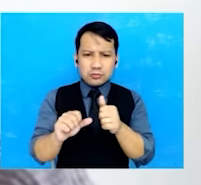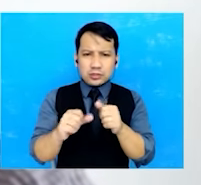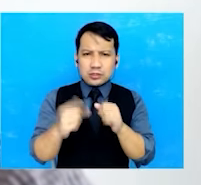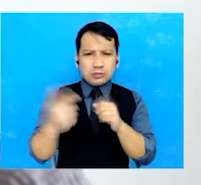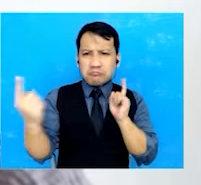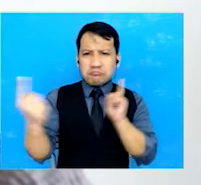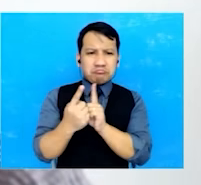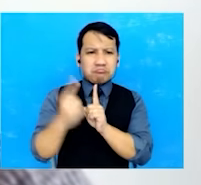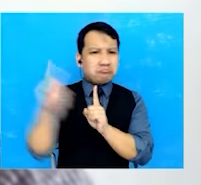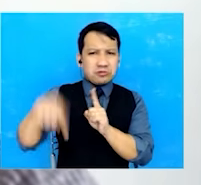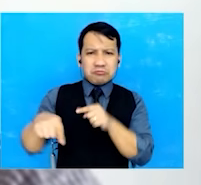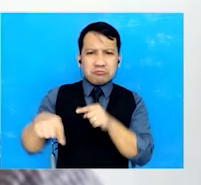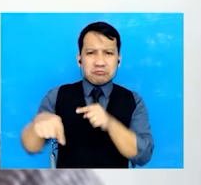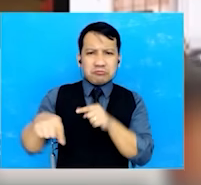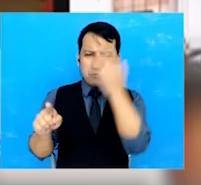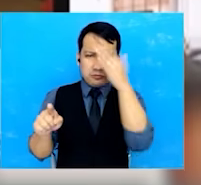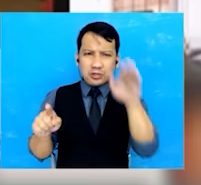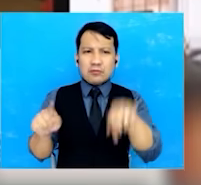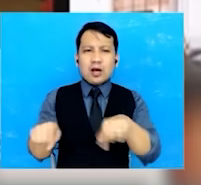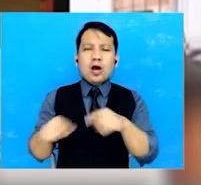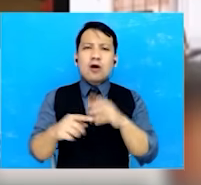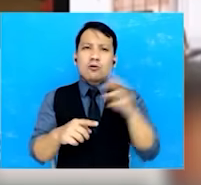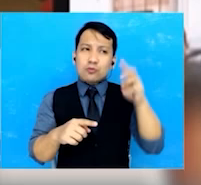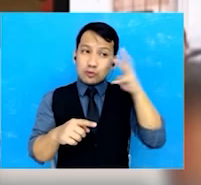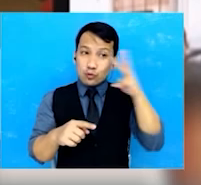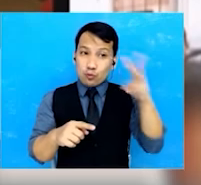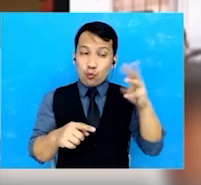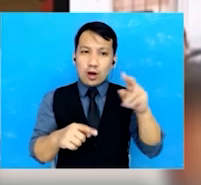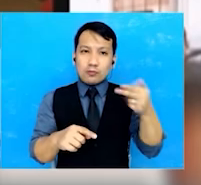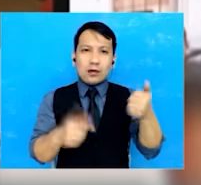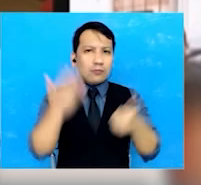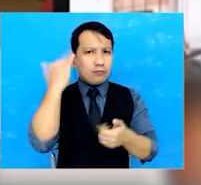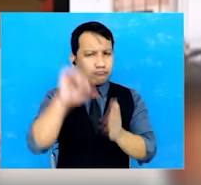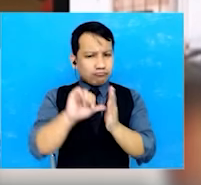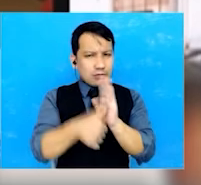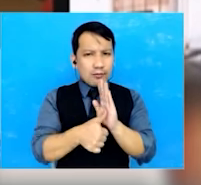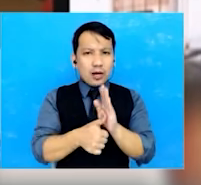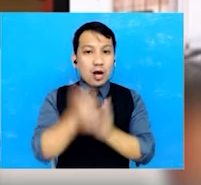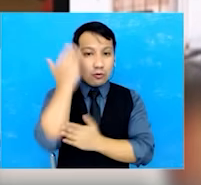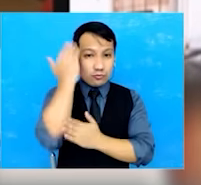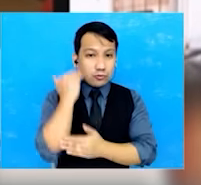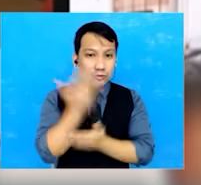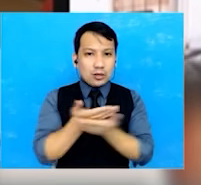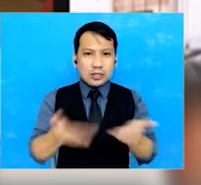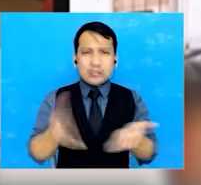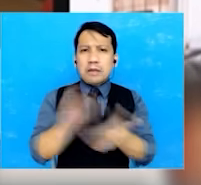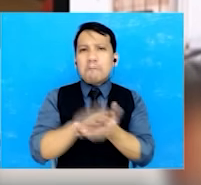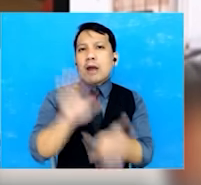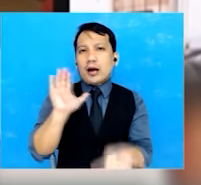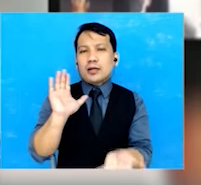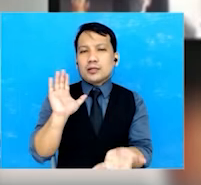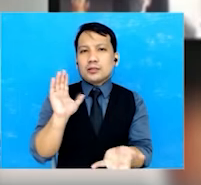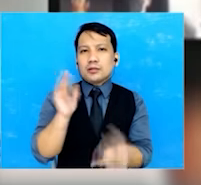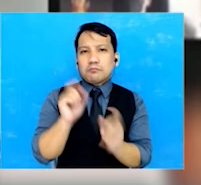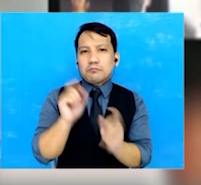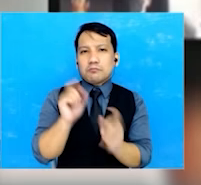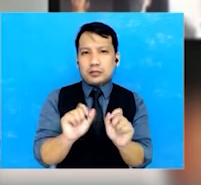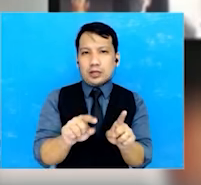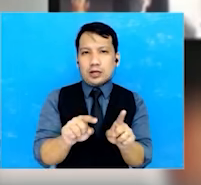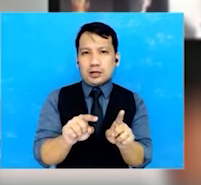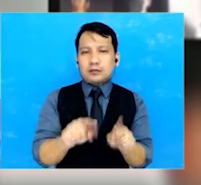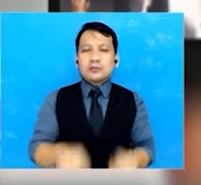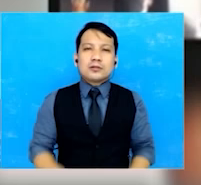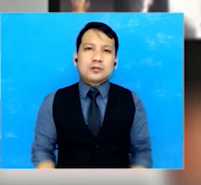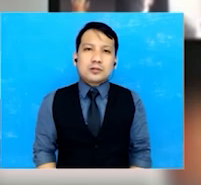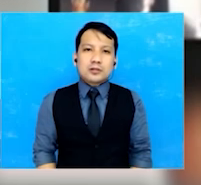Yang. Ipinunto rin ni Wang ang kulang na supply noon kaya mahal ang presyo nila. We don't always win